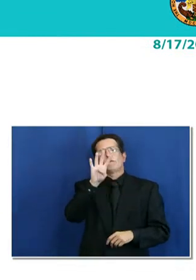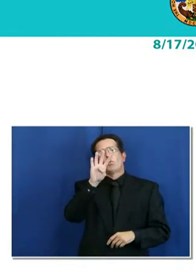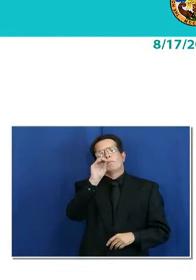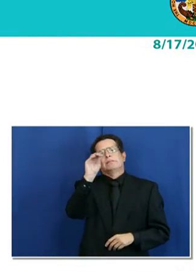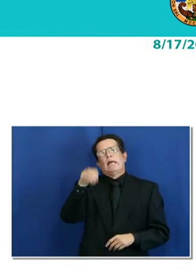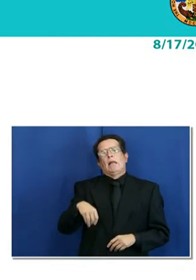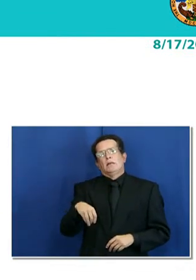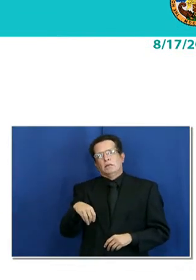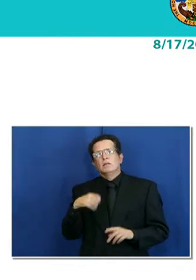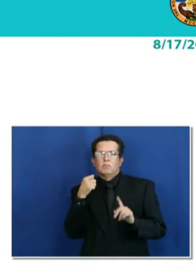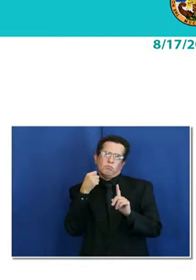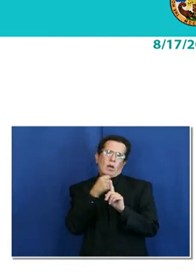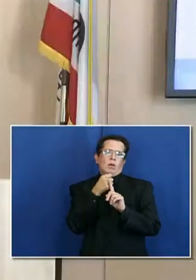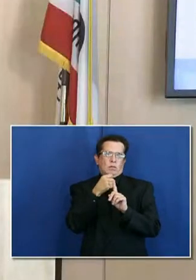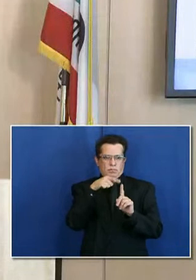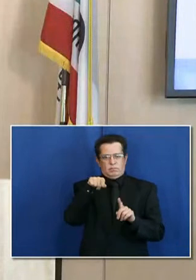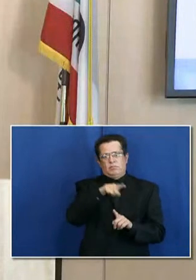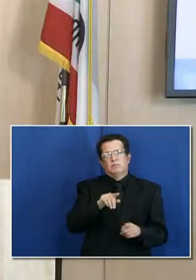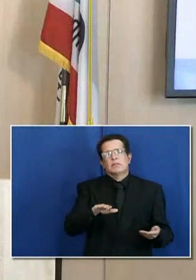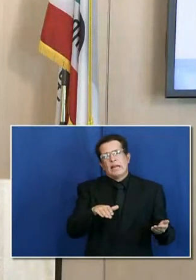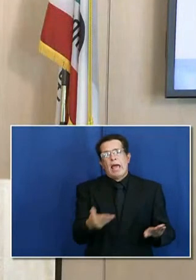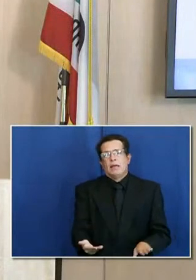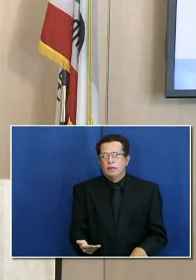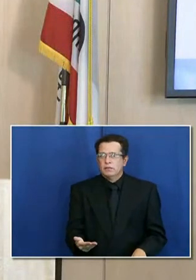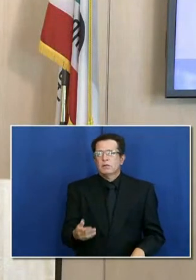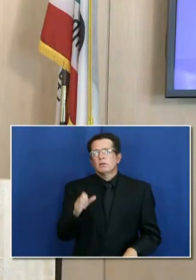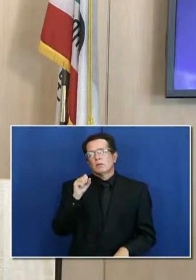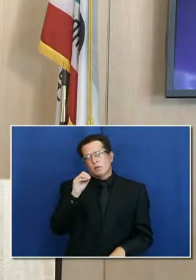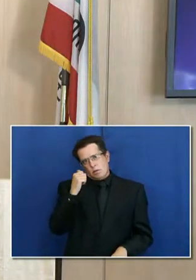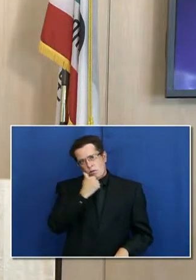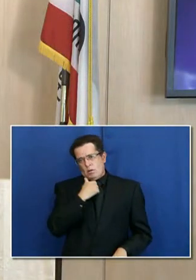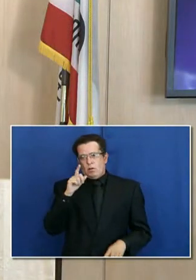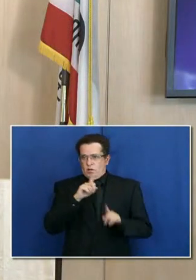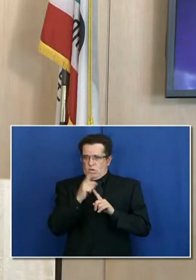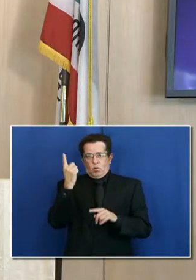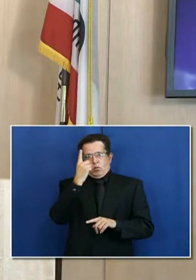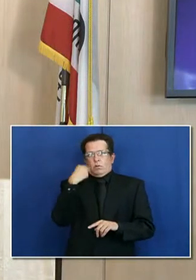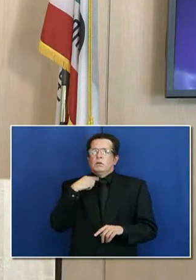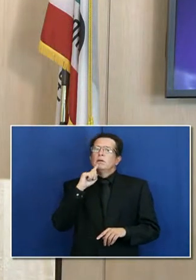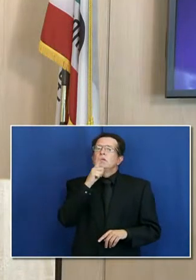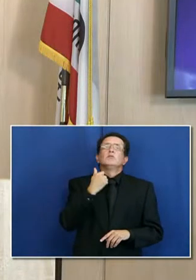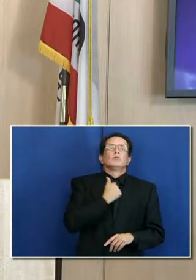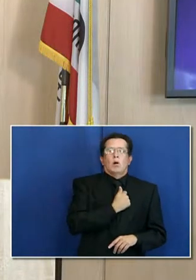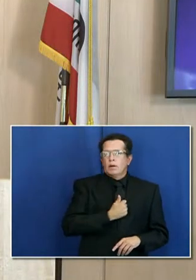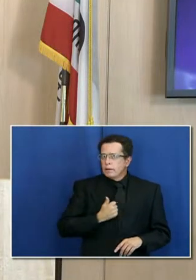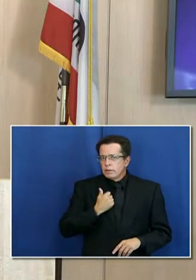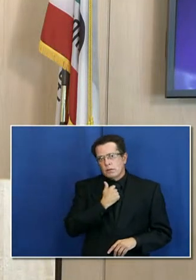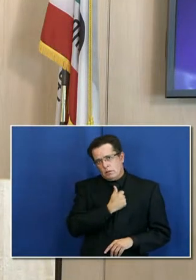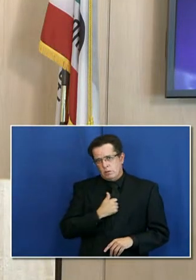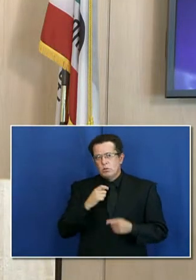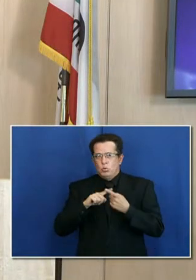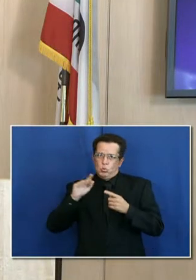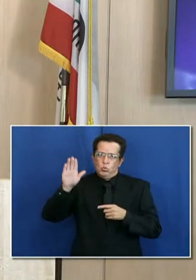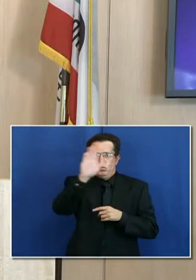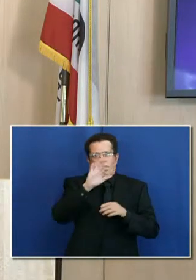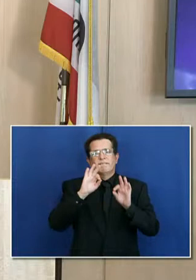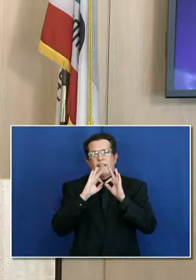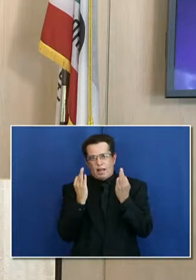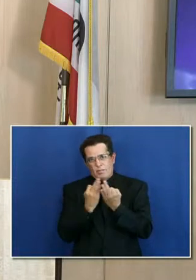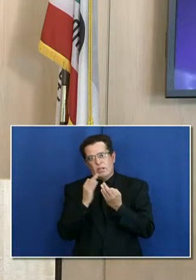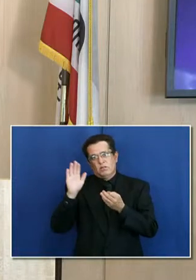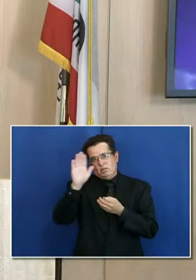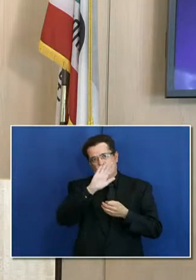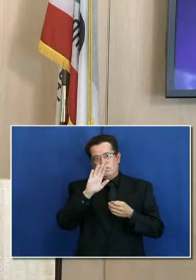as dying. And we, as always, want to extend our sincerest sympathies to the families and friends of